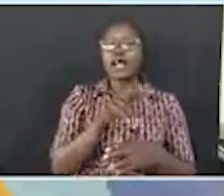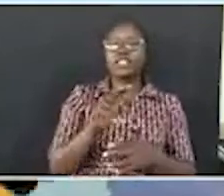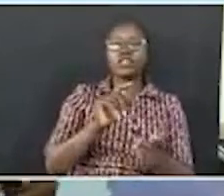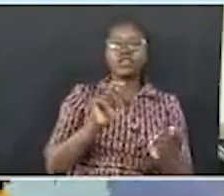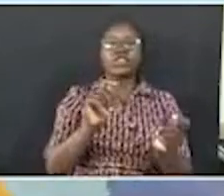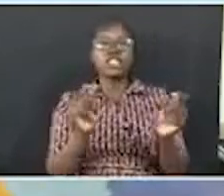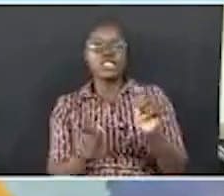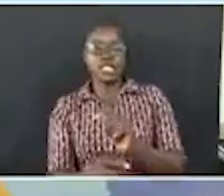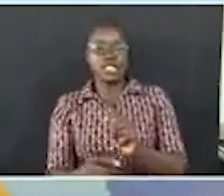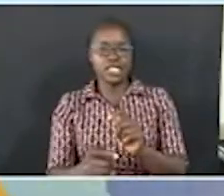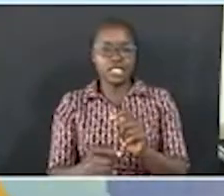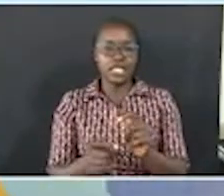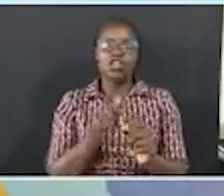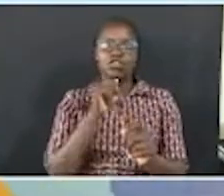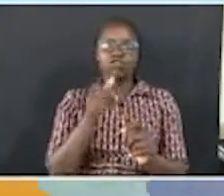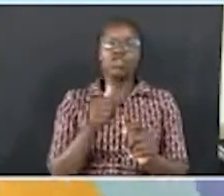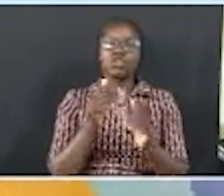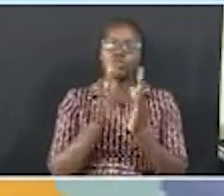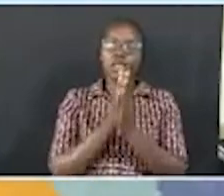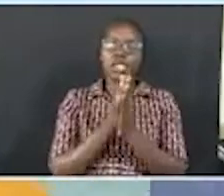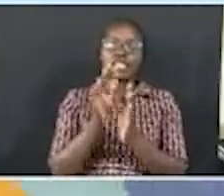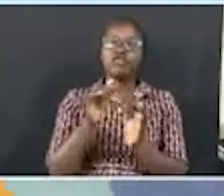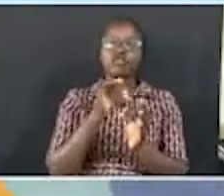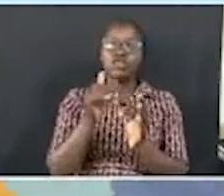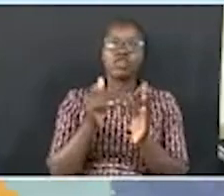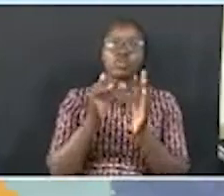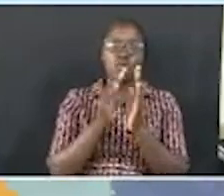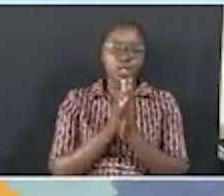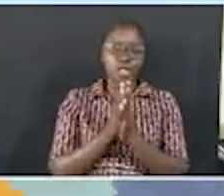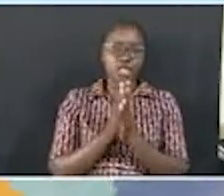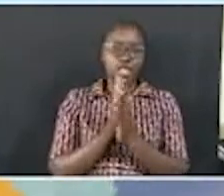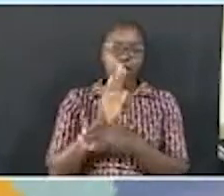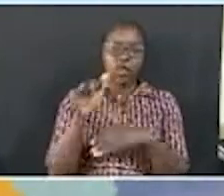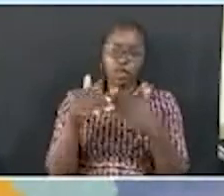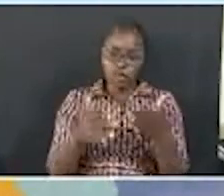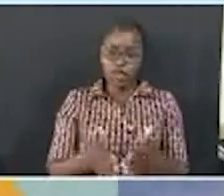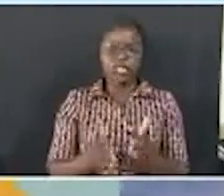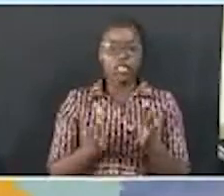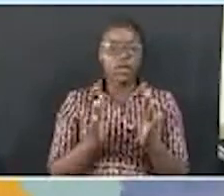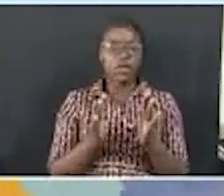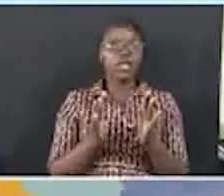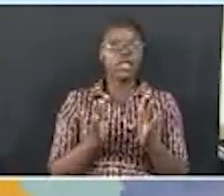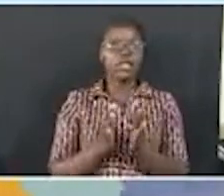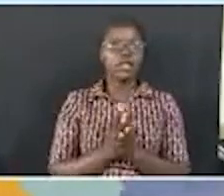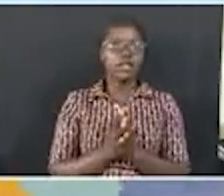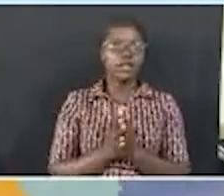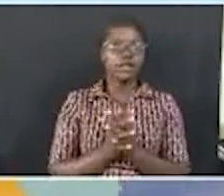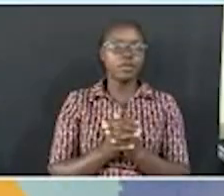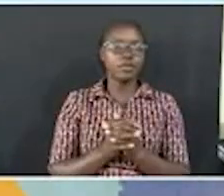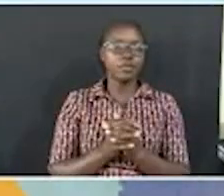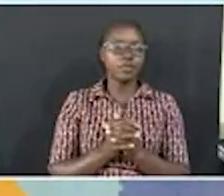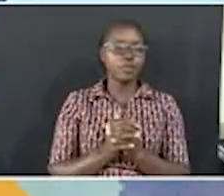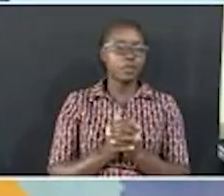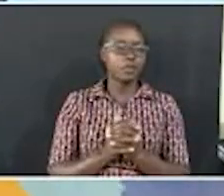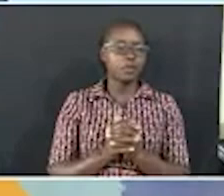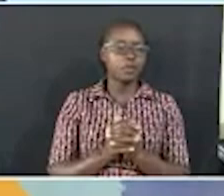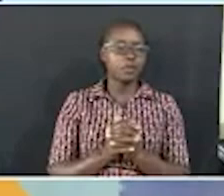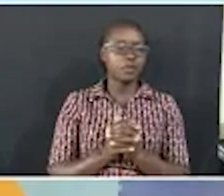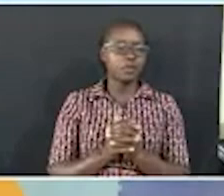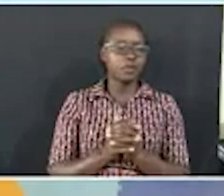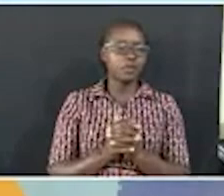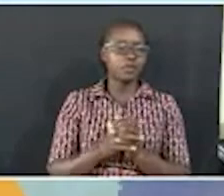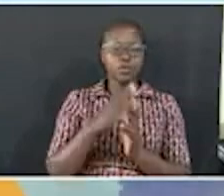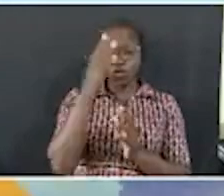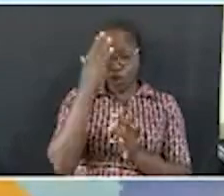attitude changes. Don't pray if you won't pray all the way. Why